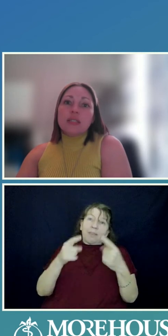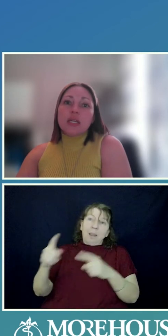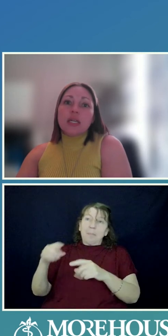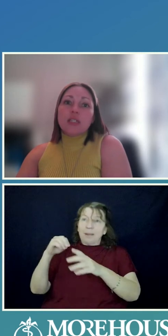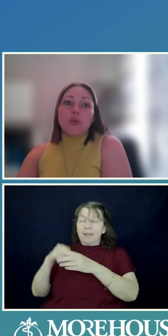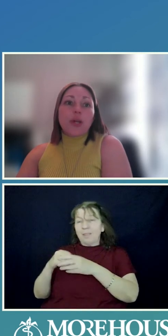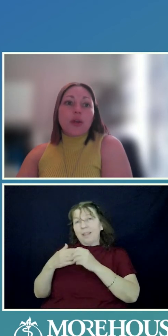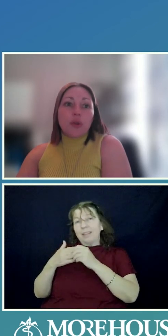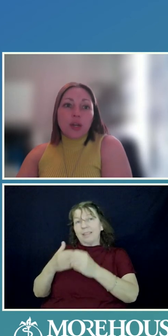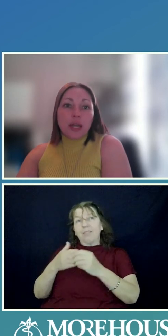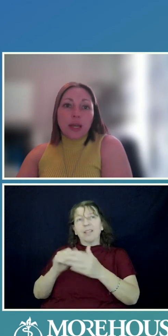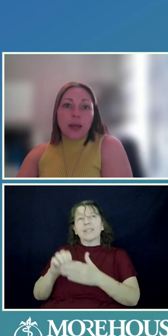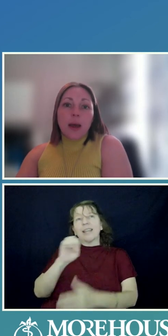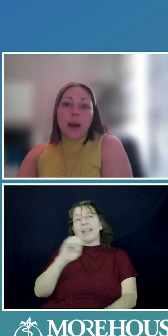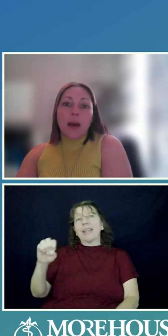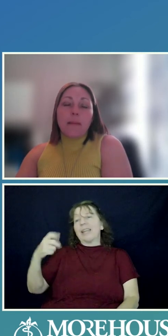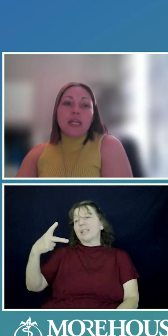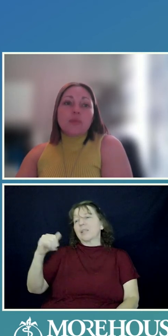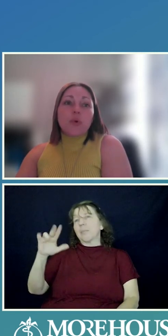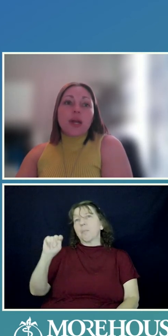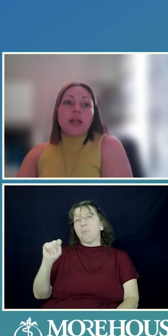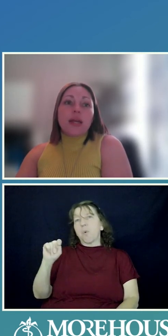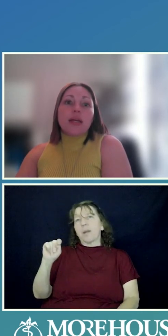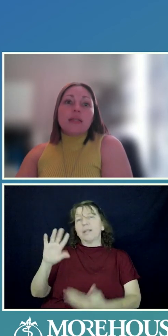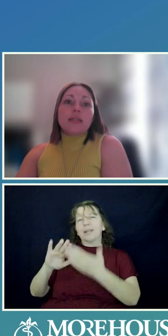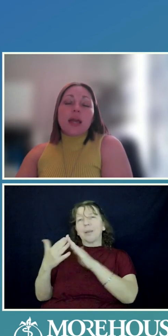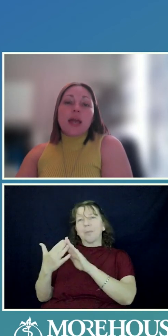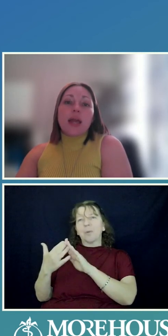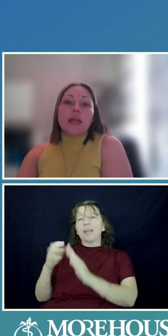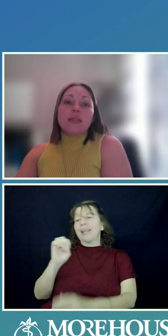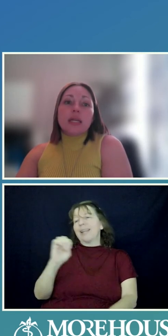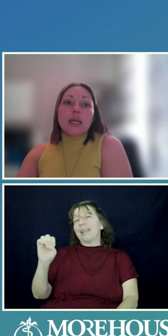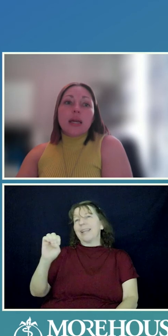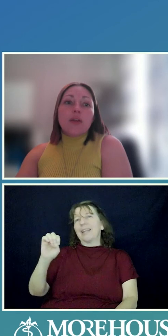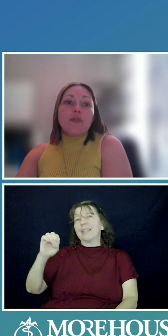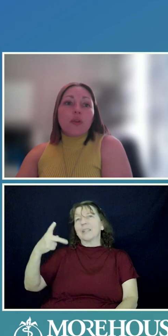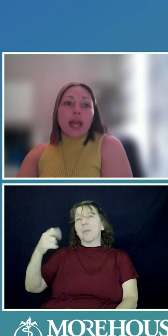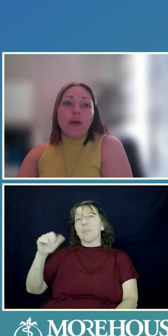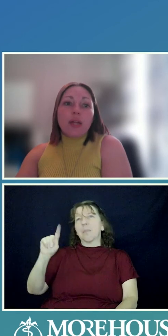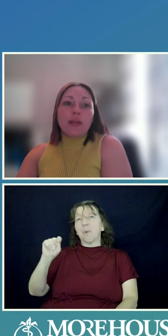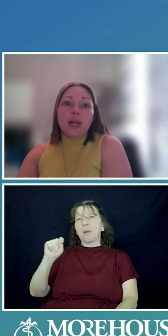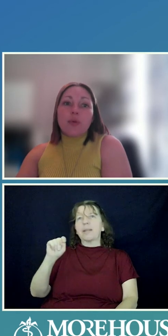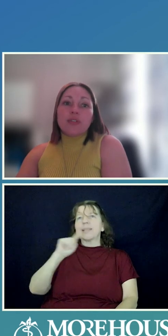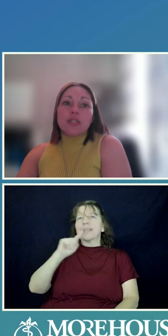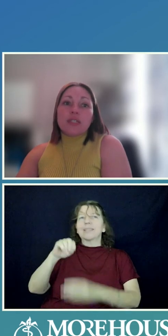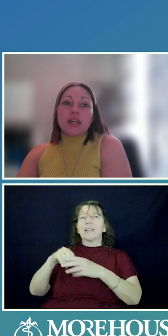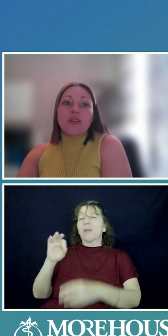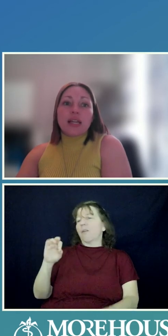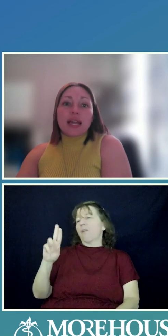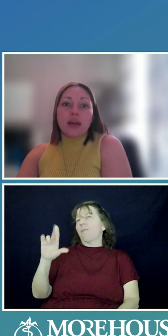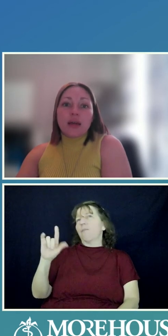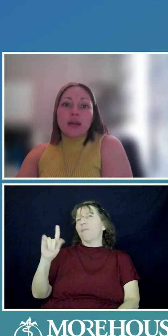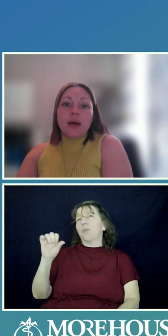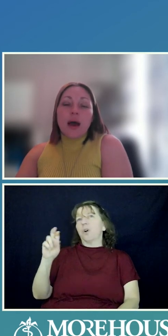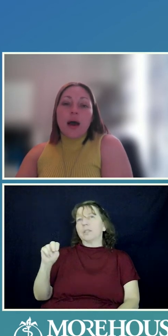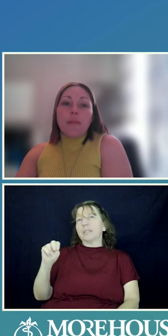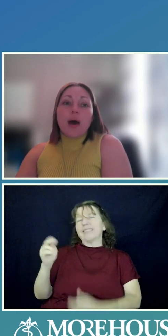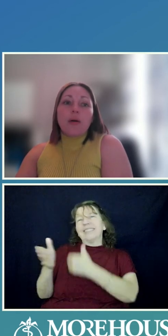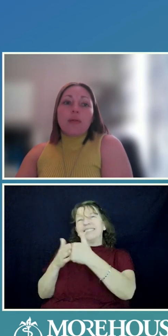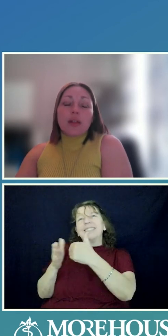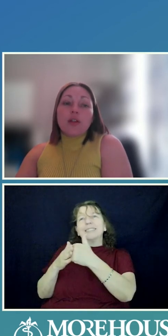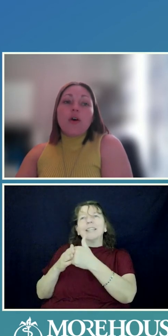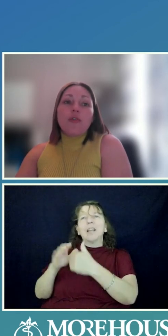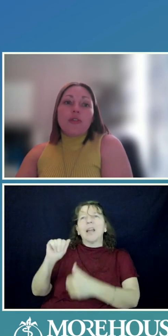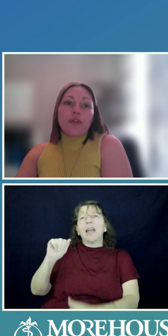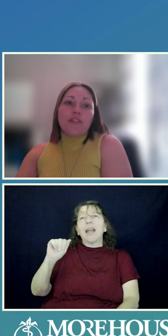is the East Point community. East Point is a city in Fulton County, neighbors the city of Atlanta,